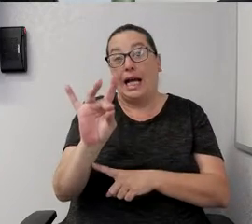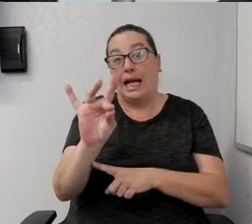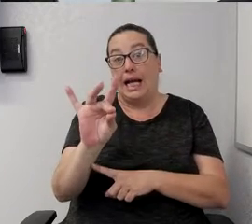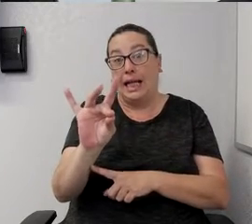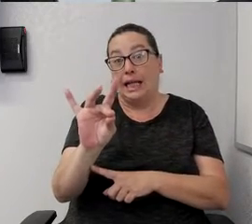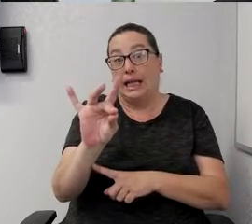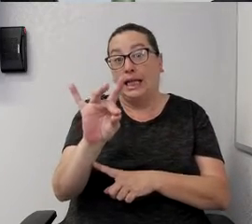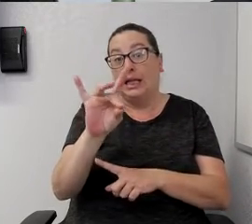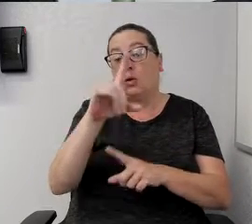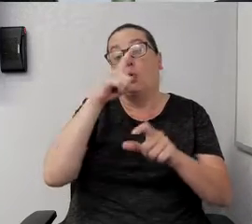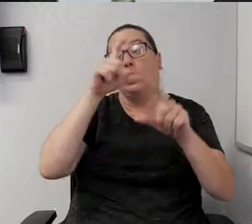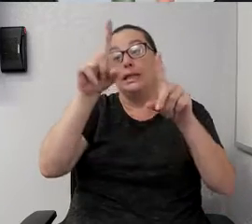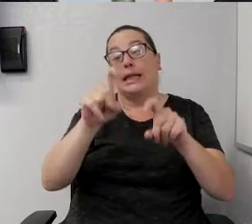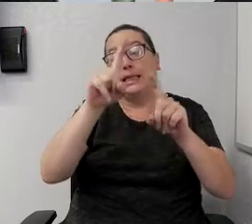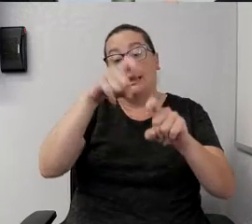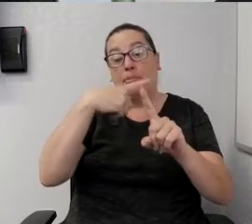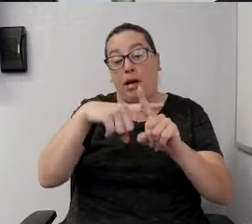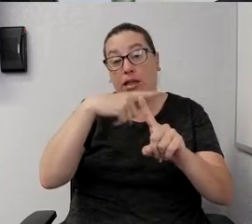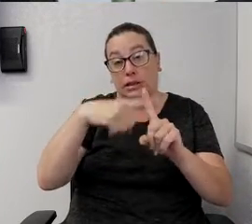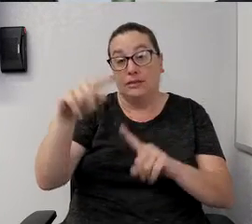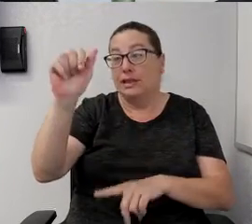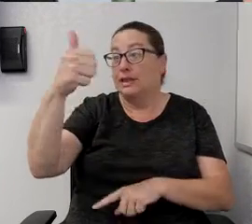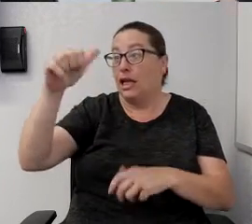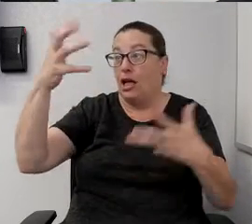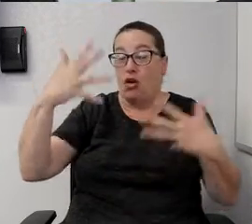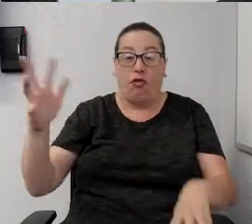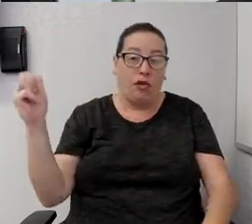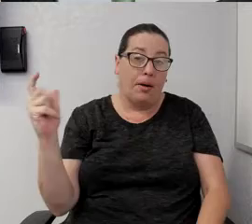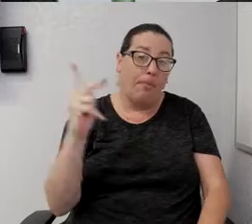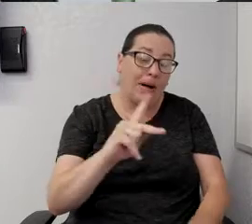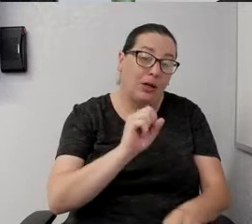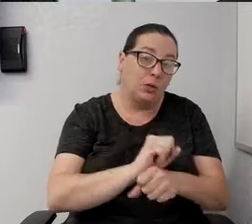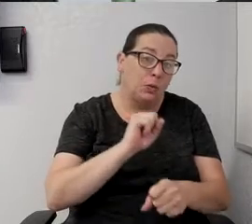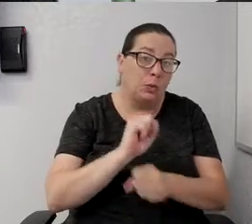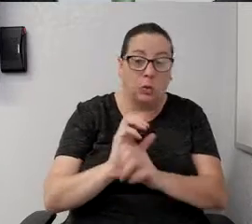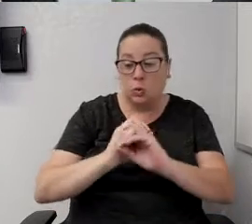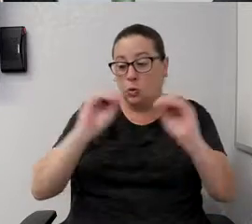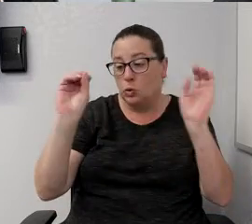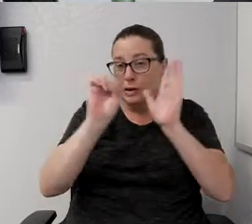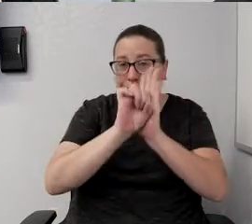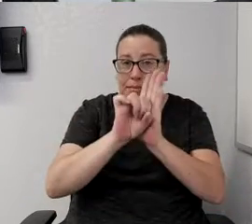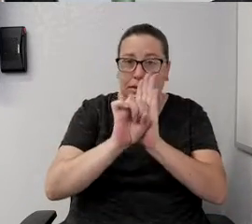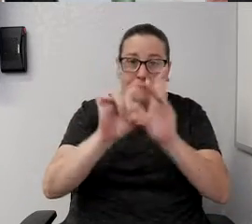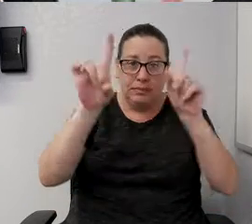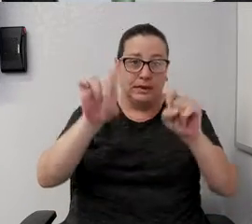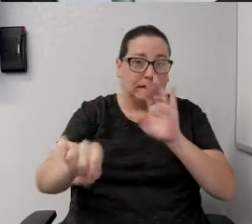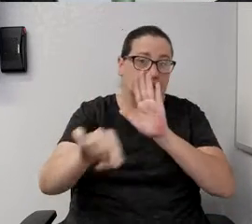come back to work completely without symptoms and have tested negative.